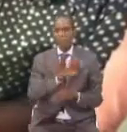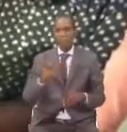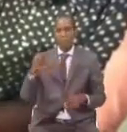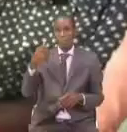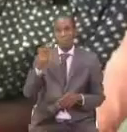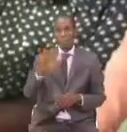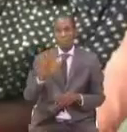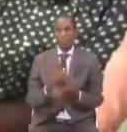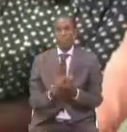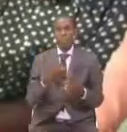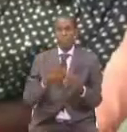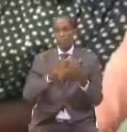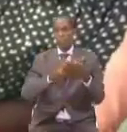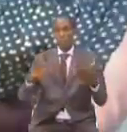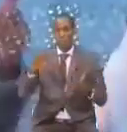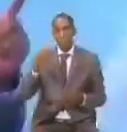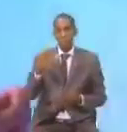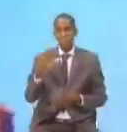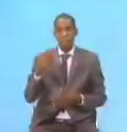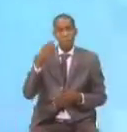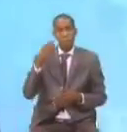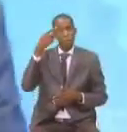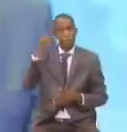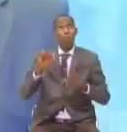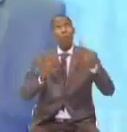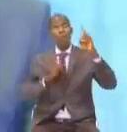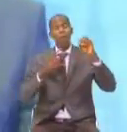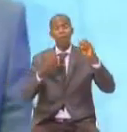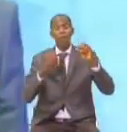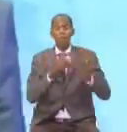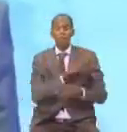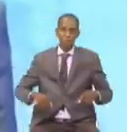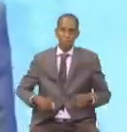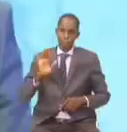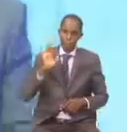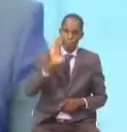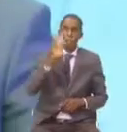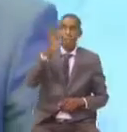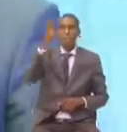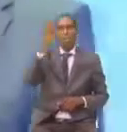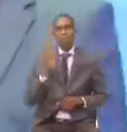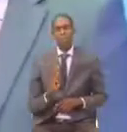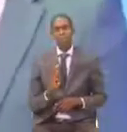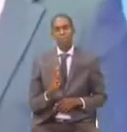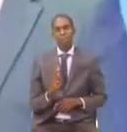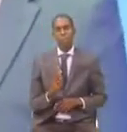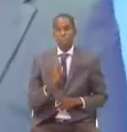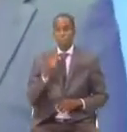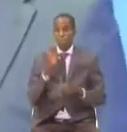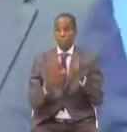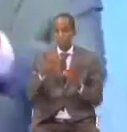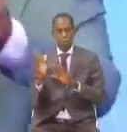Look at verse 13. In verse 13, for I, the Lord, thy God. If you abandon